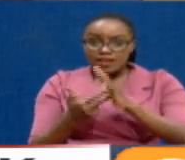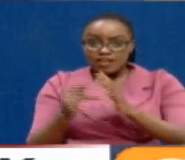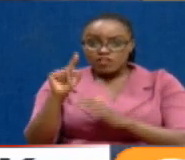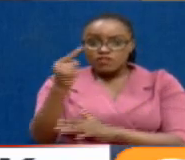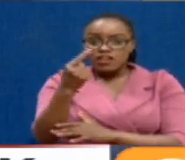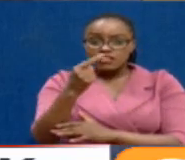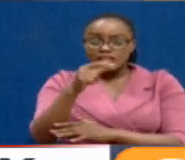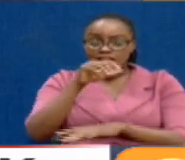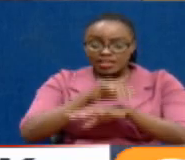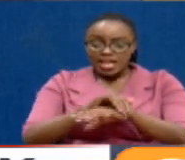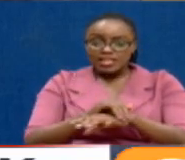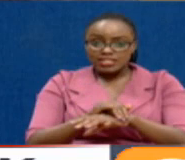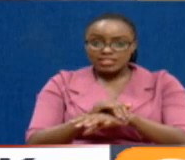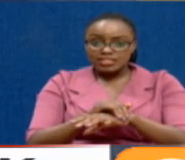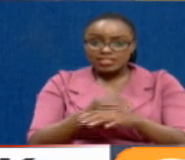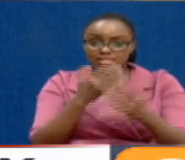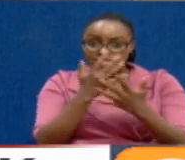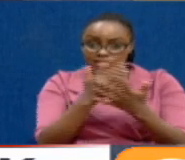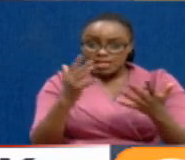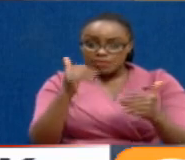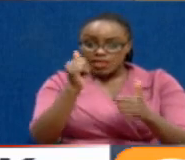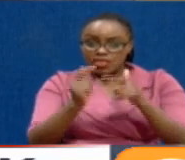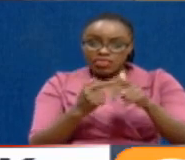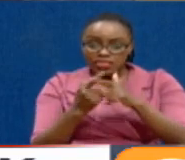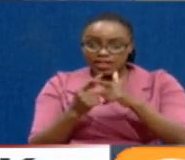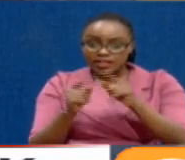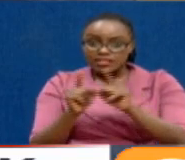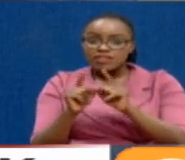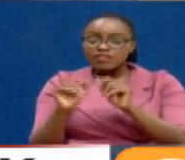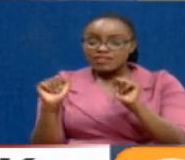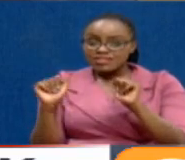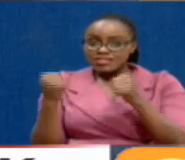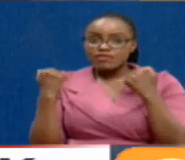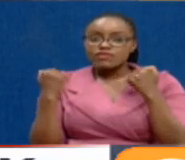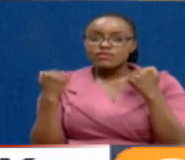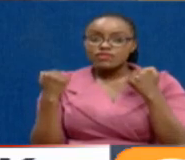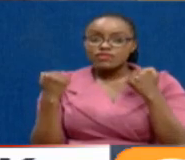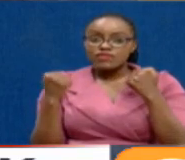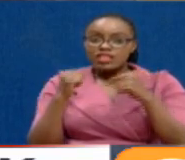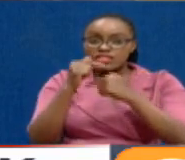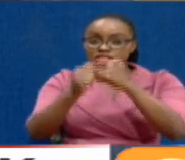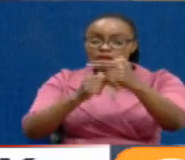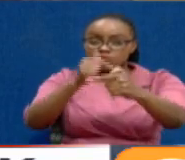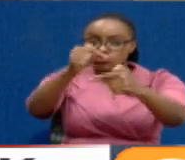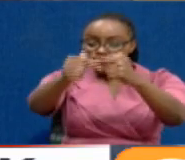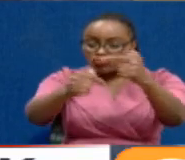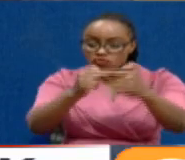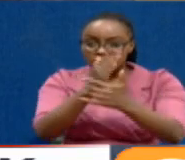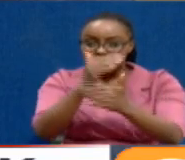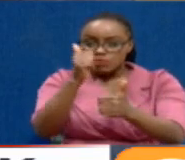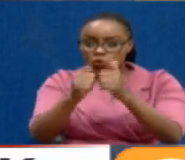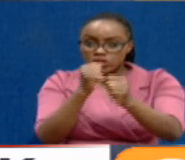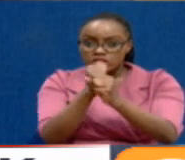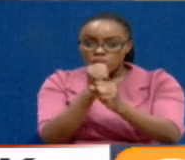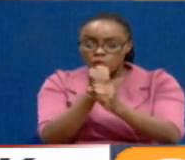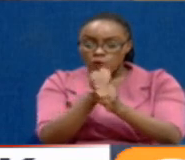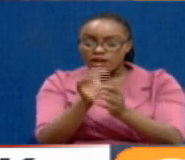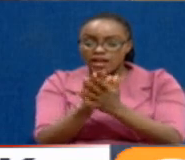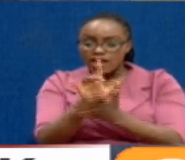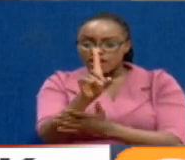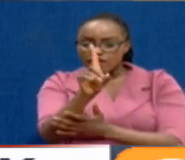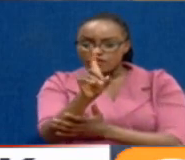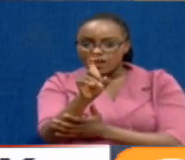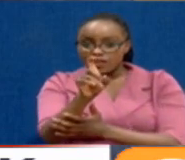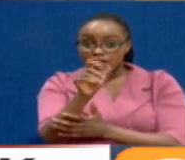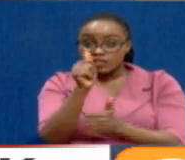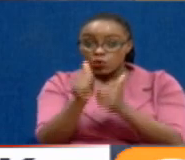all, you have to get a product that works and also one that is safe. Mm. And in the process of getting a product that works, you have to deal with a virus that is